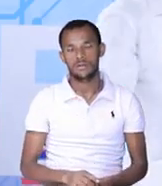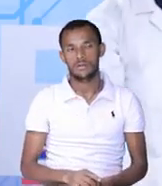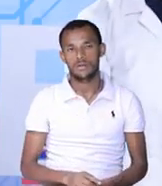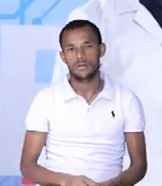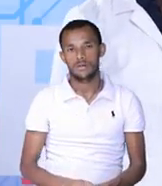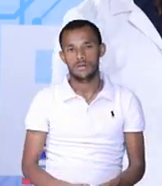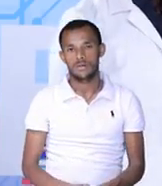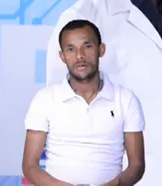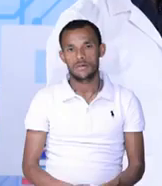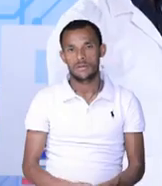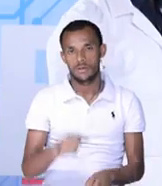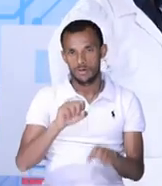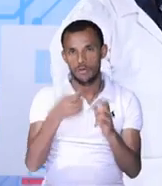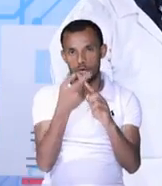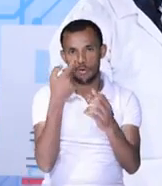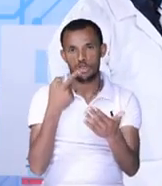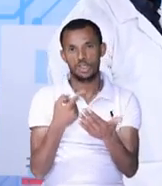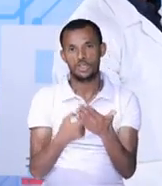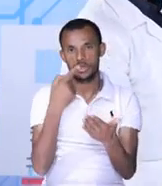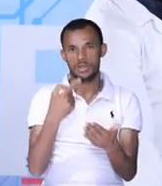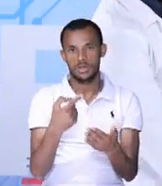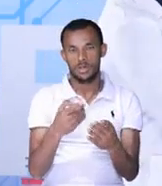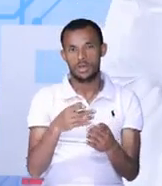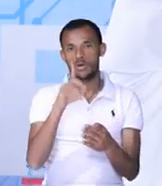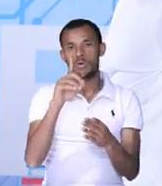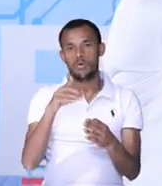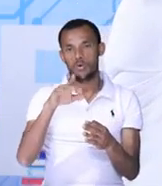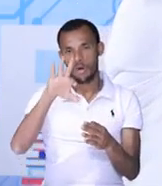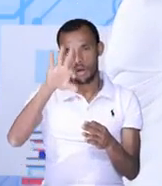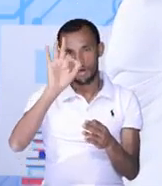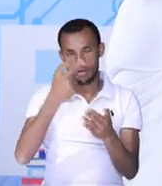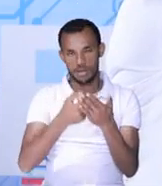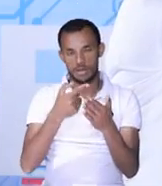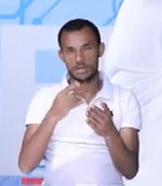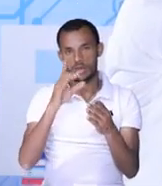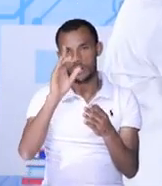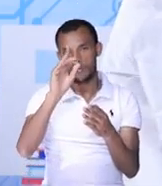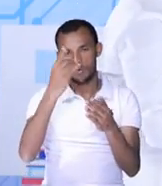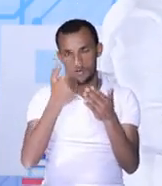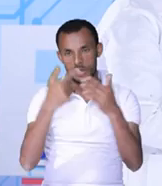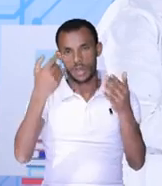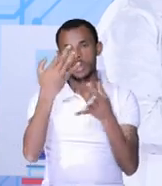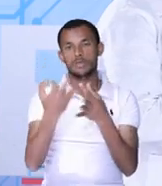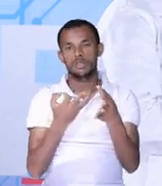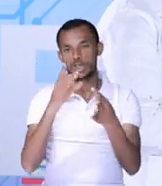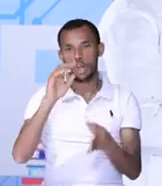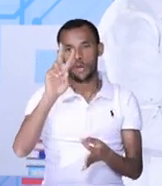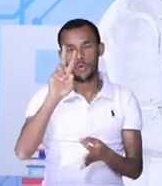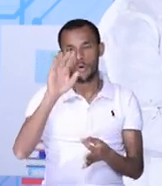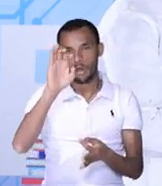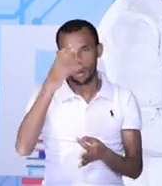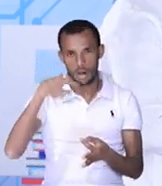here. So from this, you'll have this one. The derivative of this expression du, it is e raised to